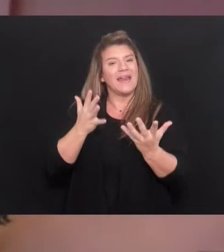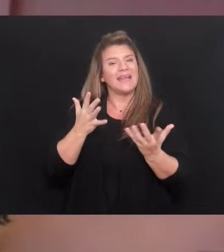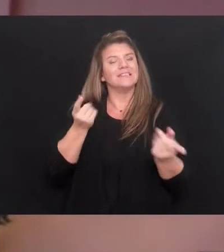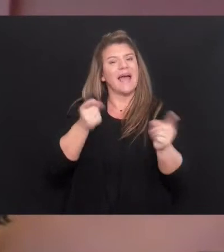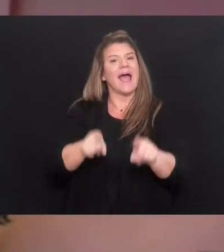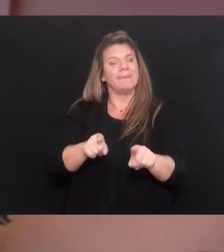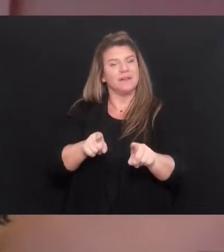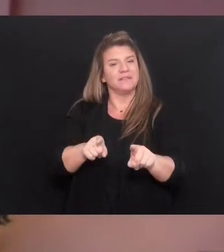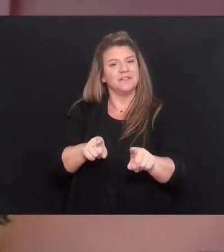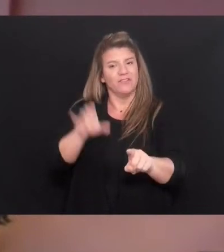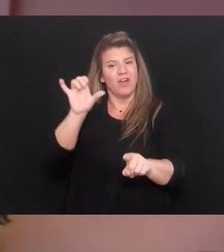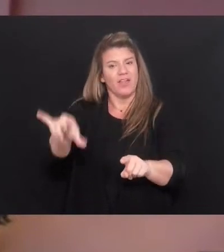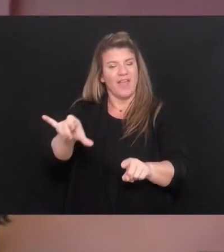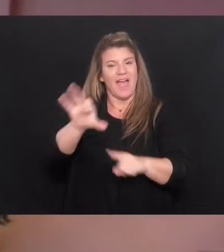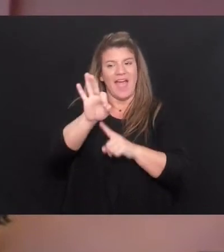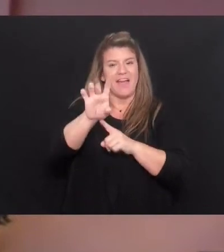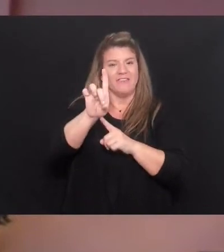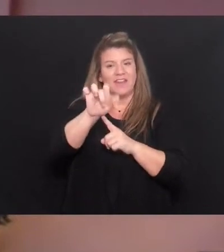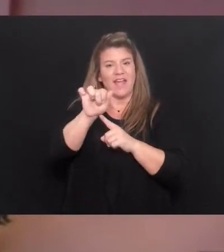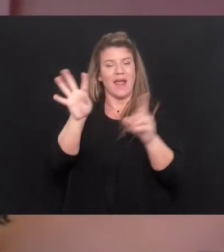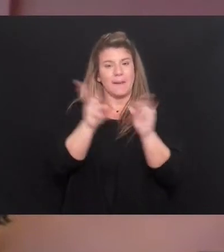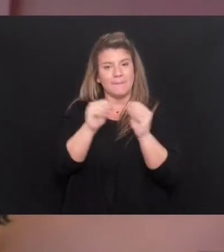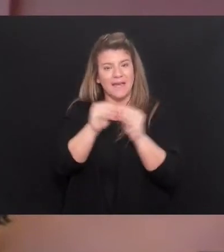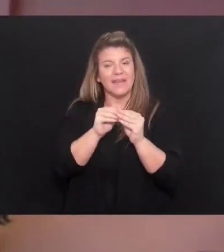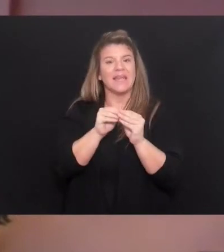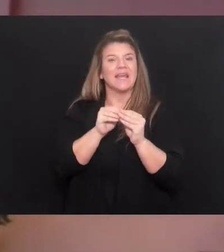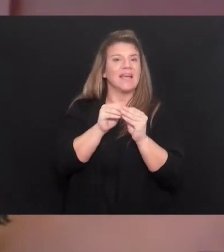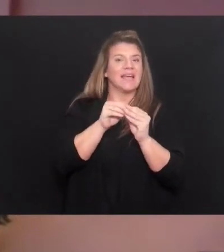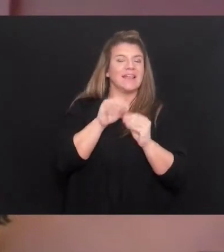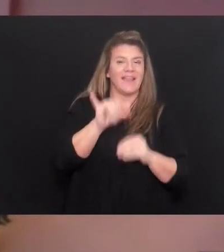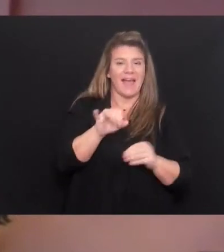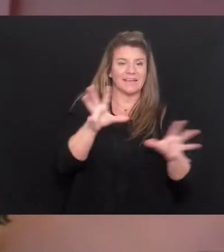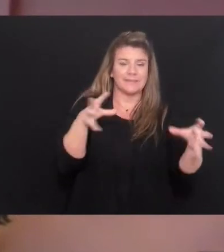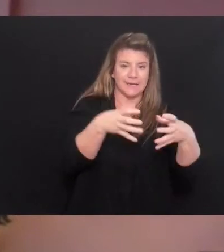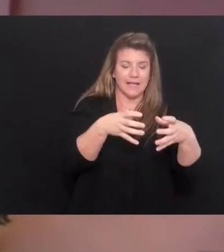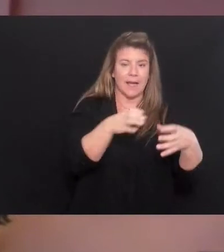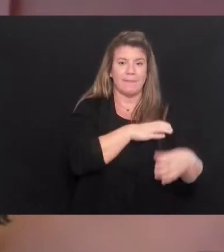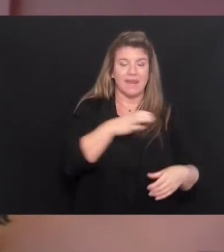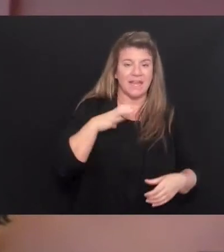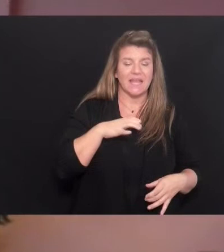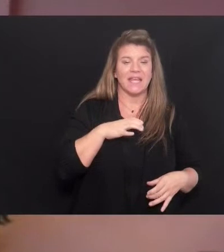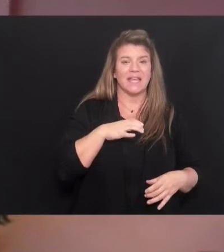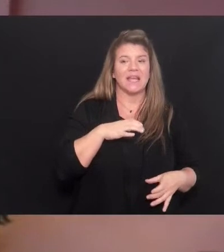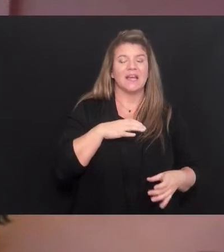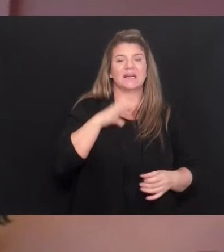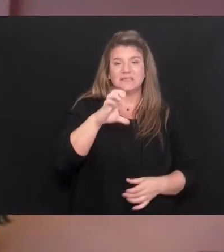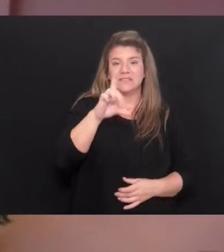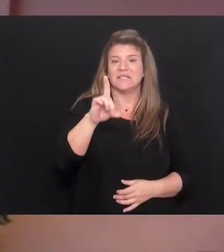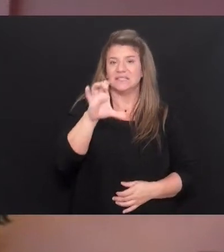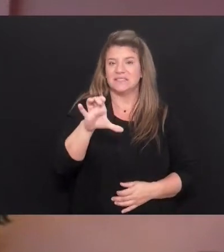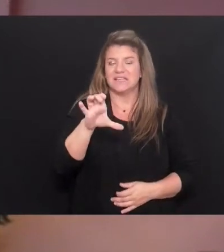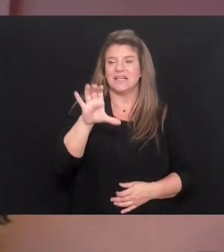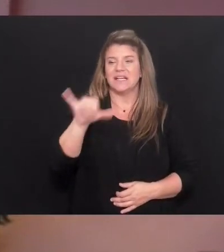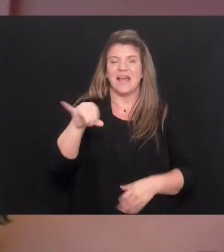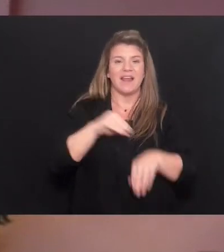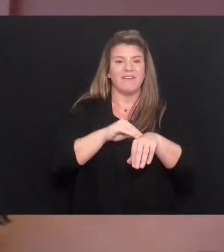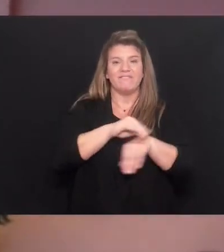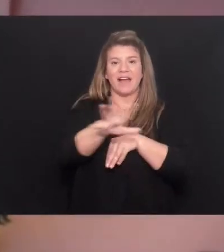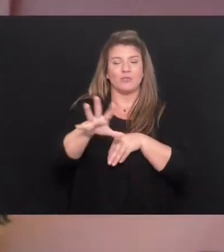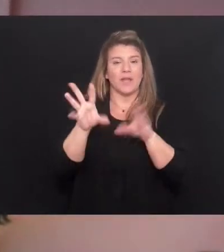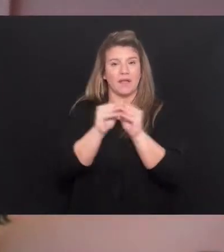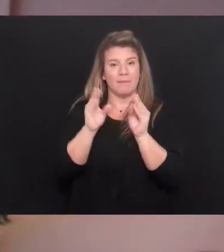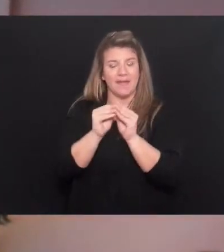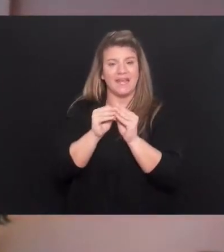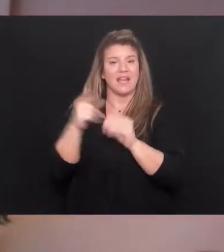from that FDA meeting and their biologic subcommittee, and then the CDC's, the Advisory Committee on